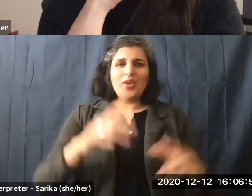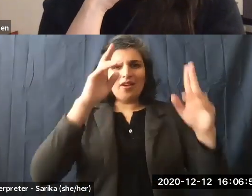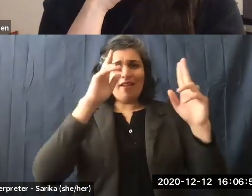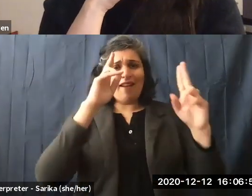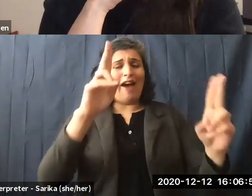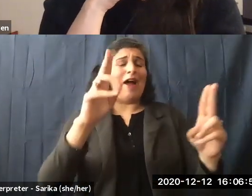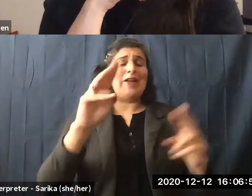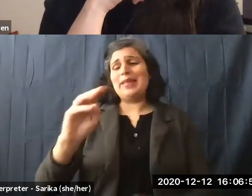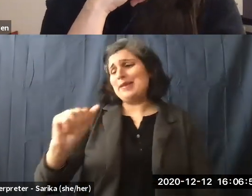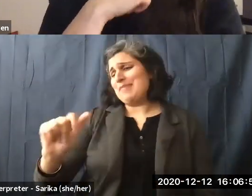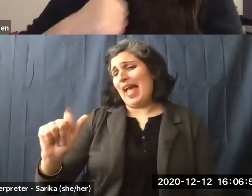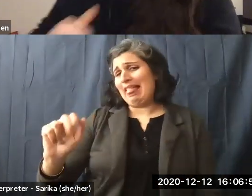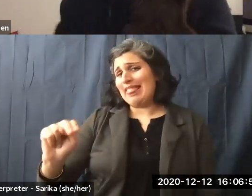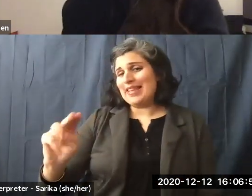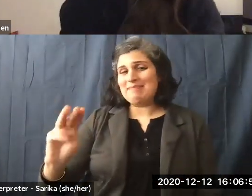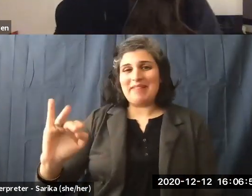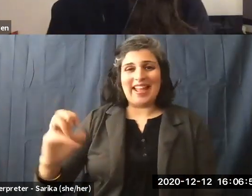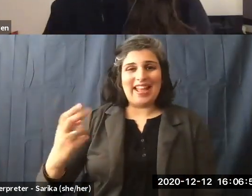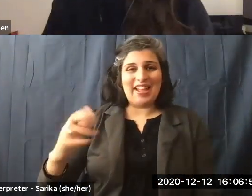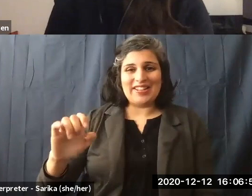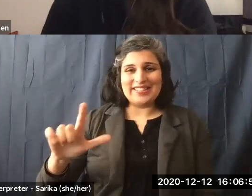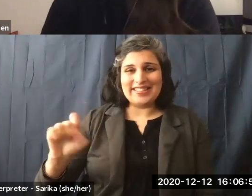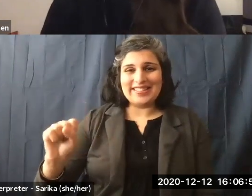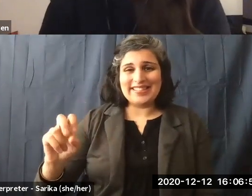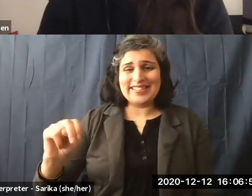Mickelson is there. Thank you.